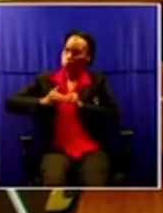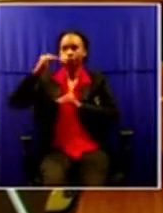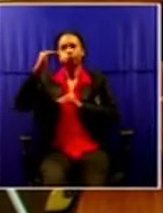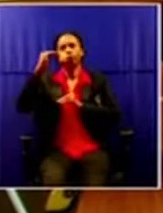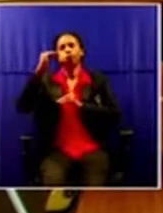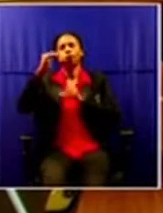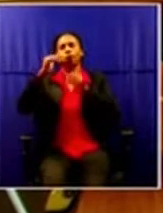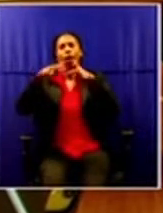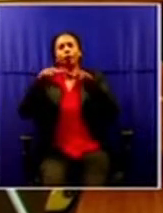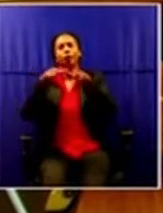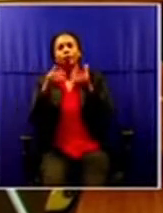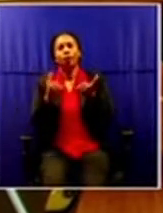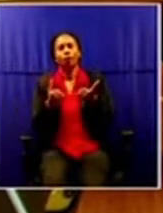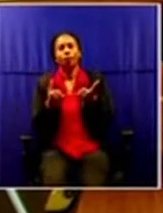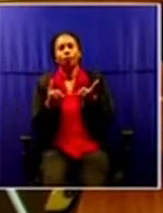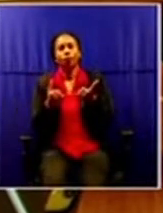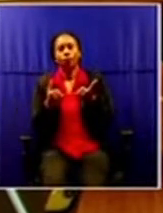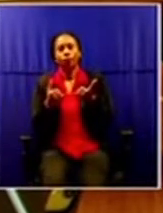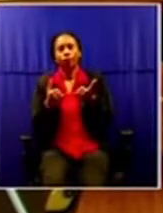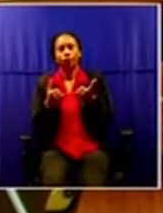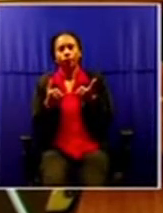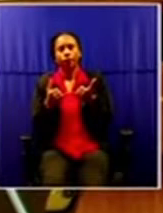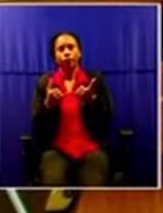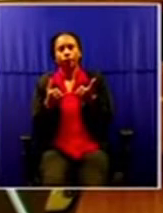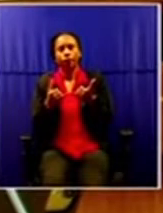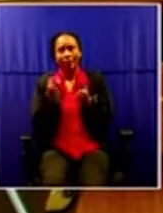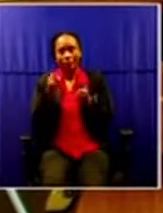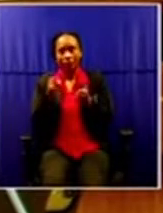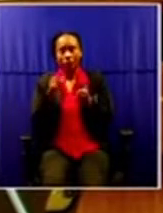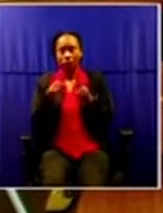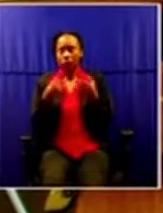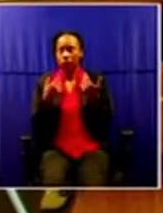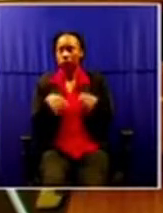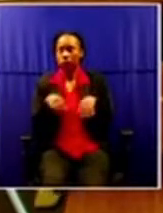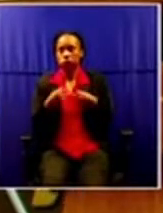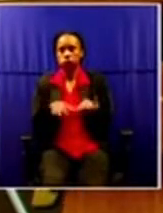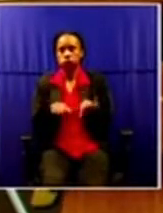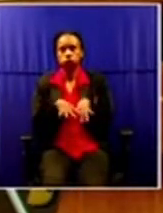before. This is deeply worrying and concerning.